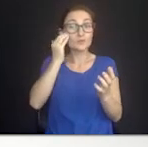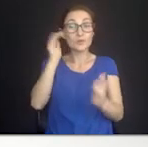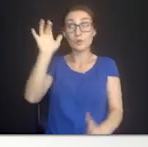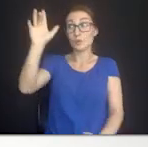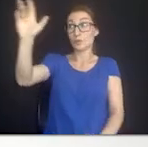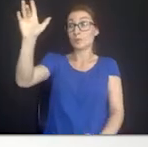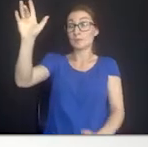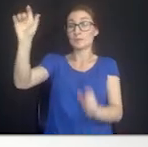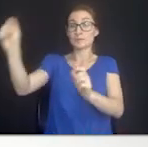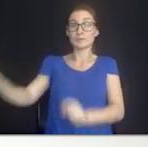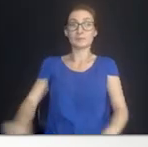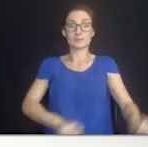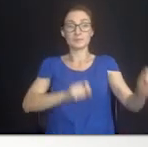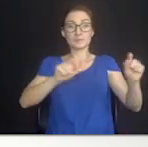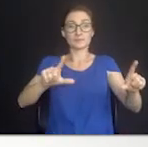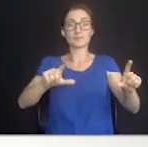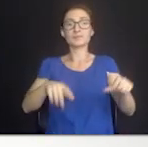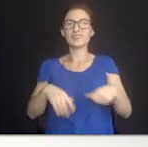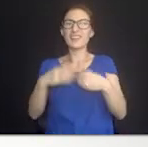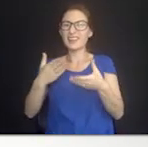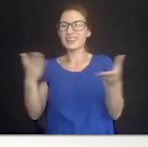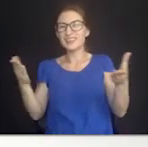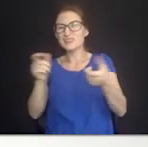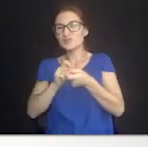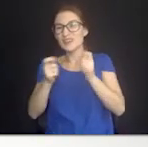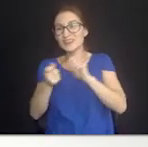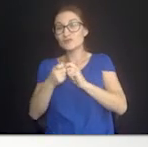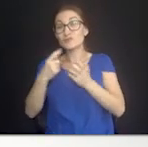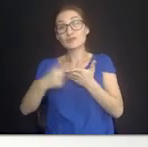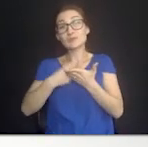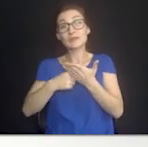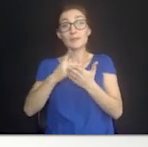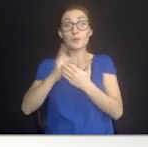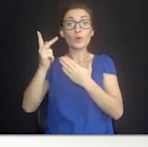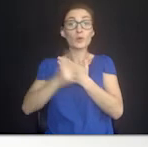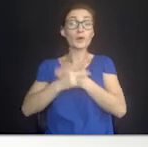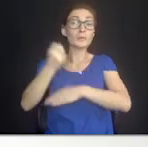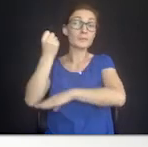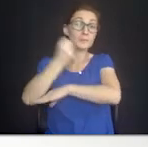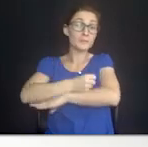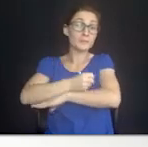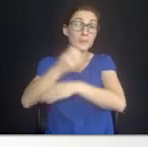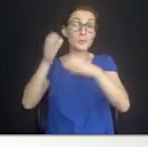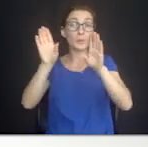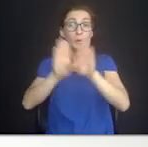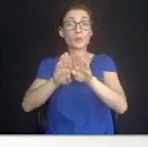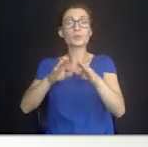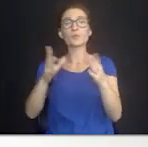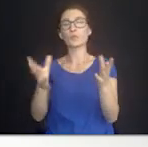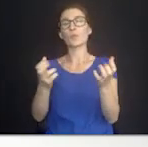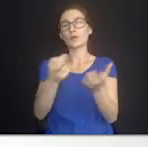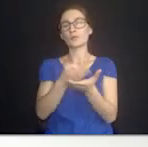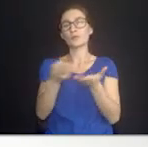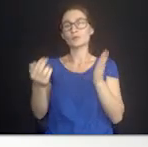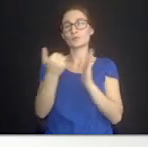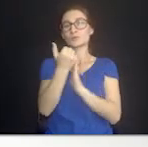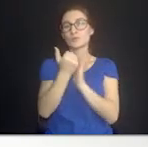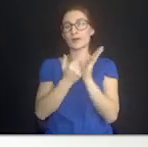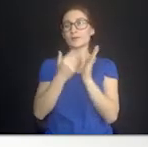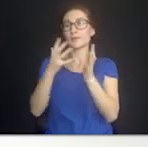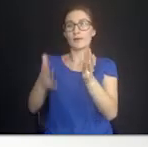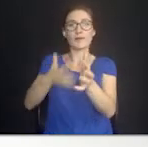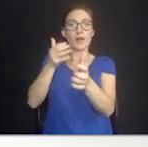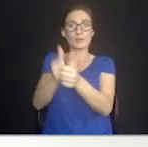like you said, things change. Programs do sometimes close, and so we want to make sure we keep this resource